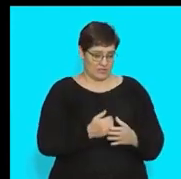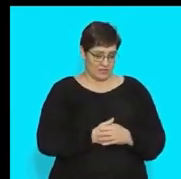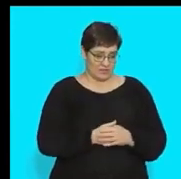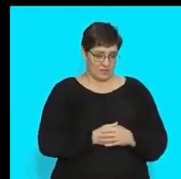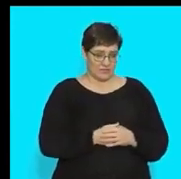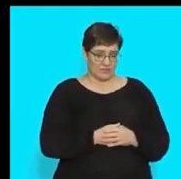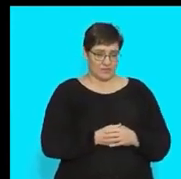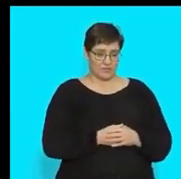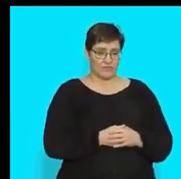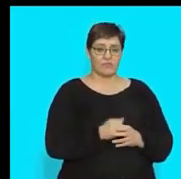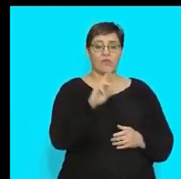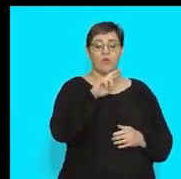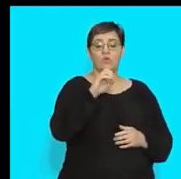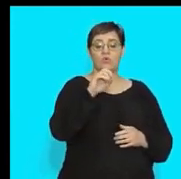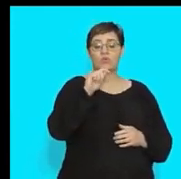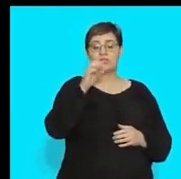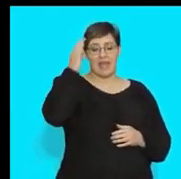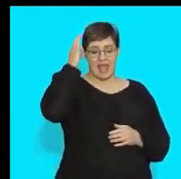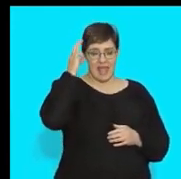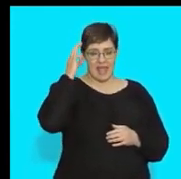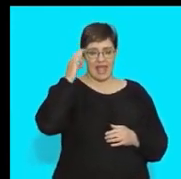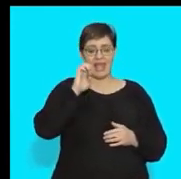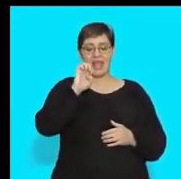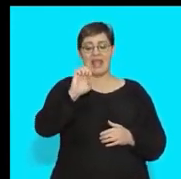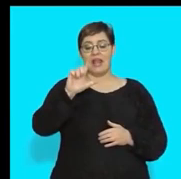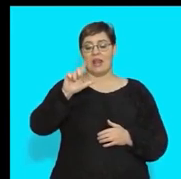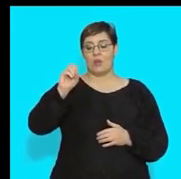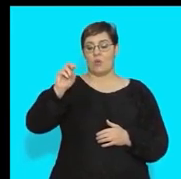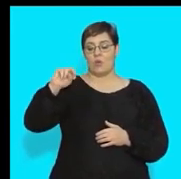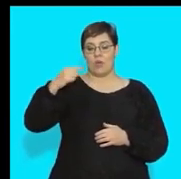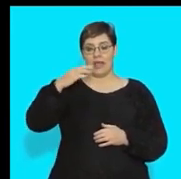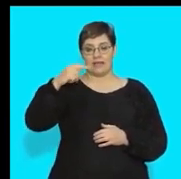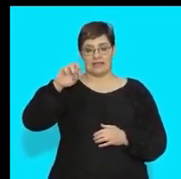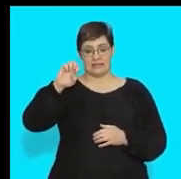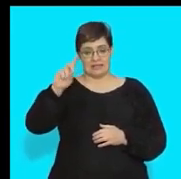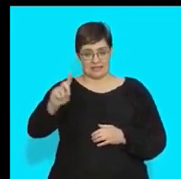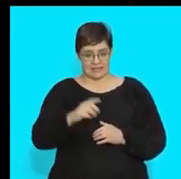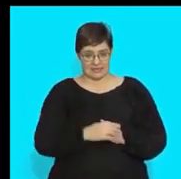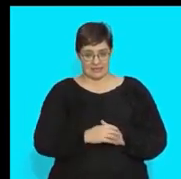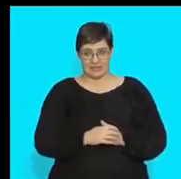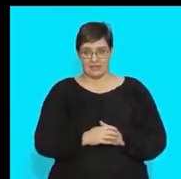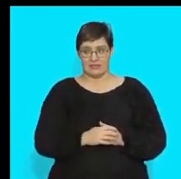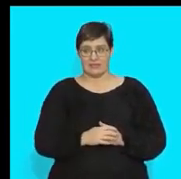well-explained reason. For example, the root hair is elongated,